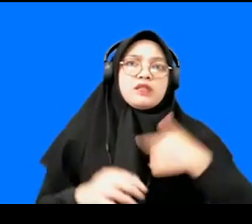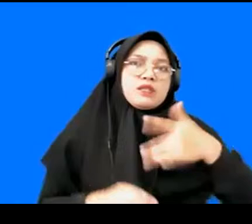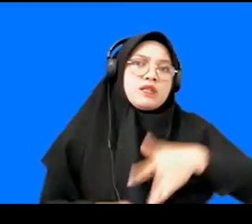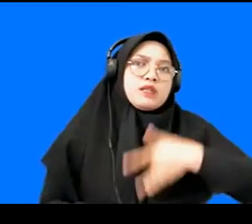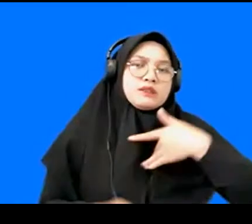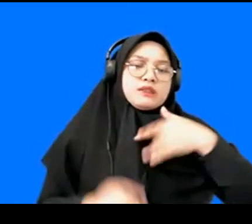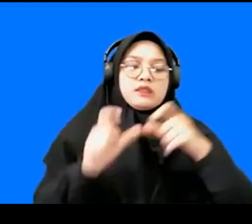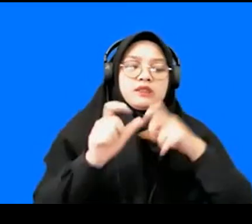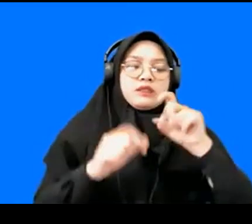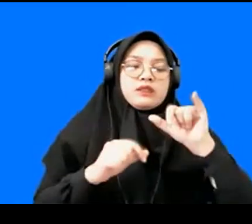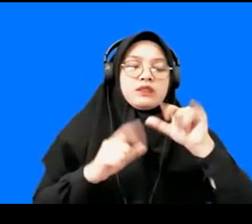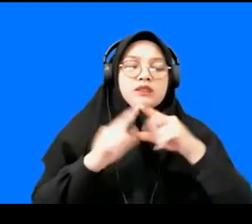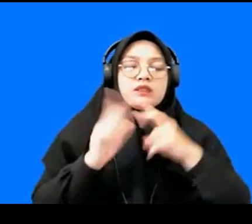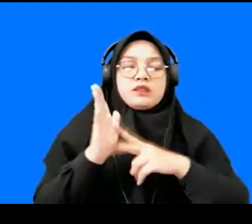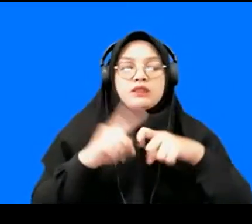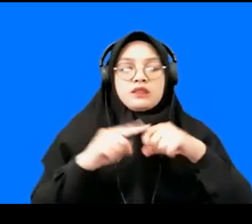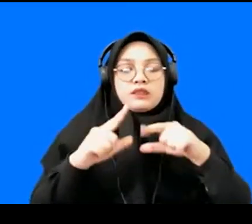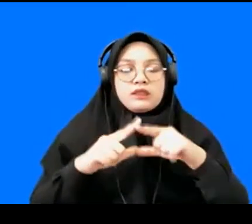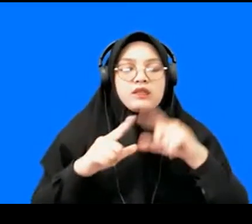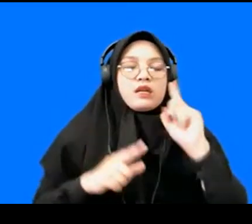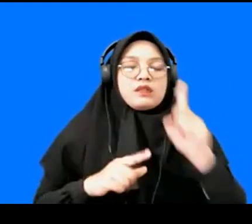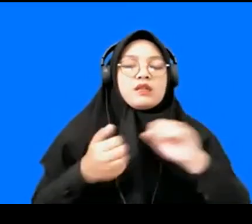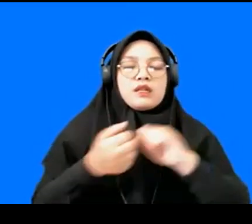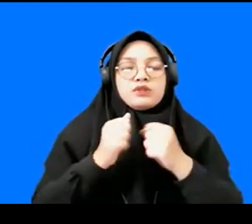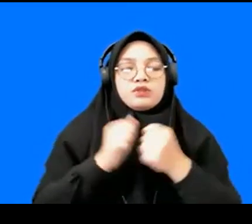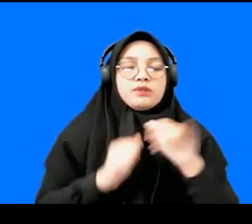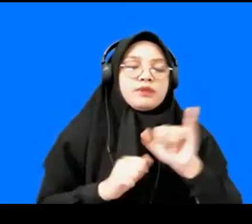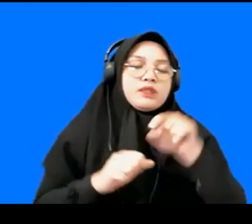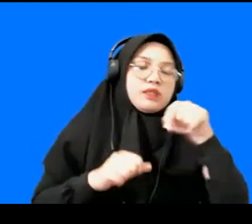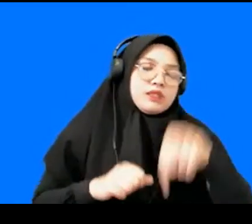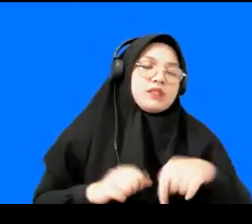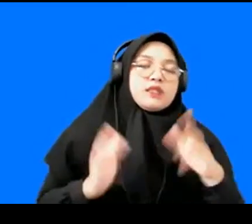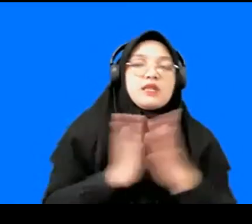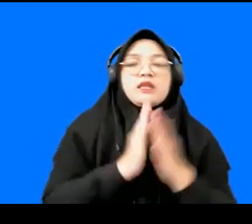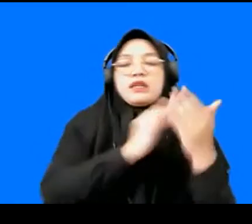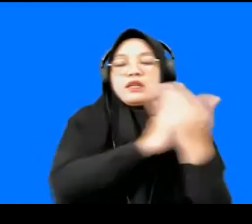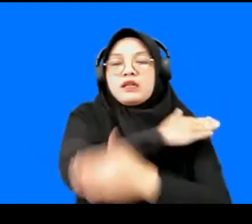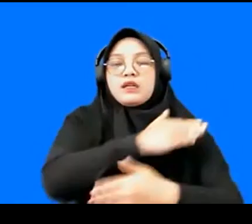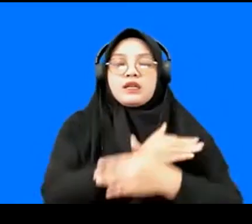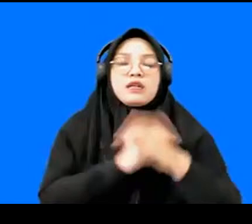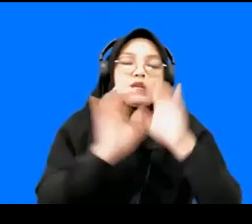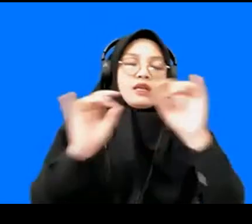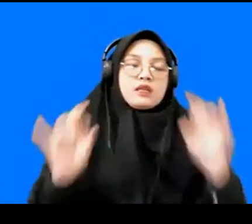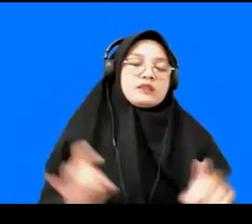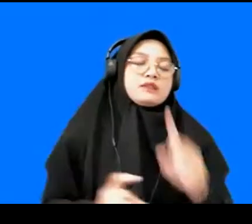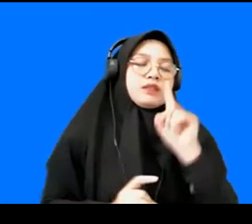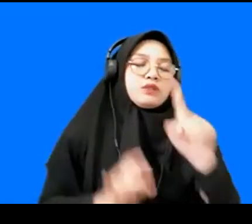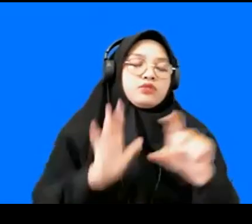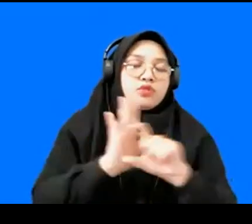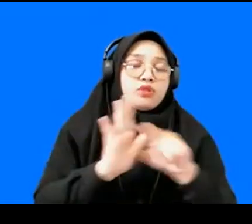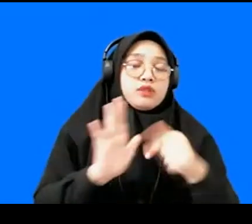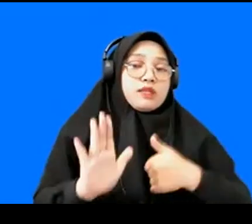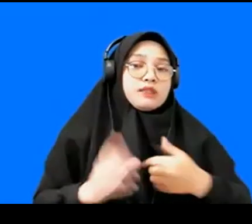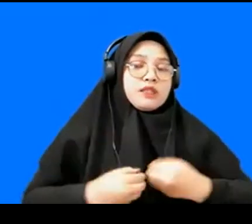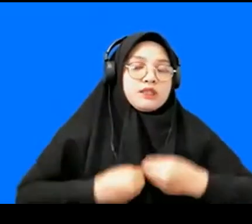case. One example that came to me in the form of say women's